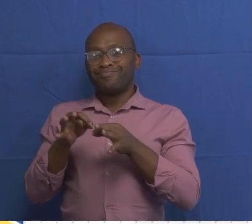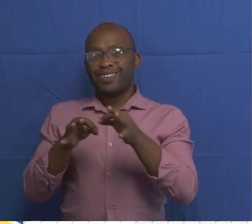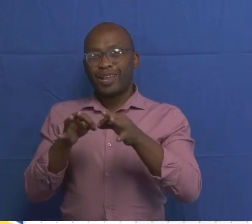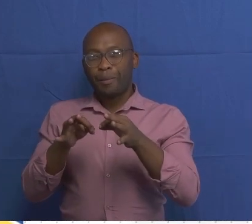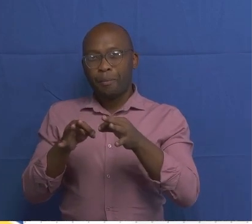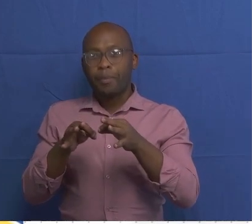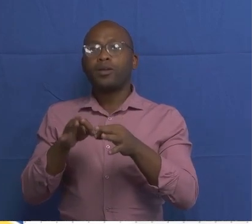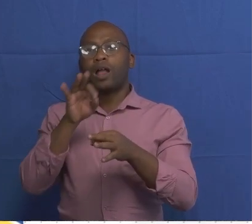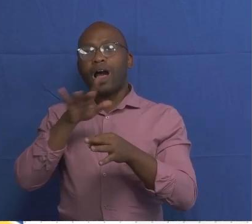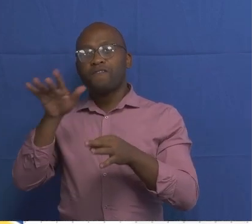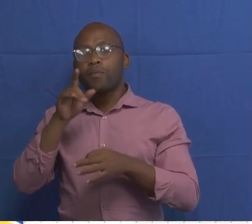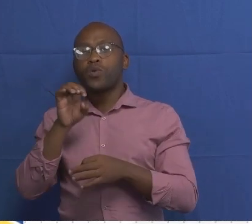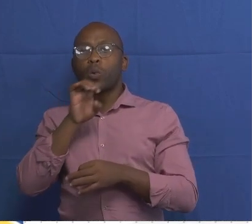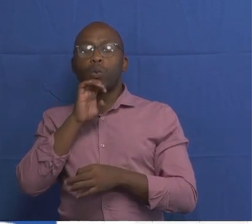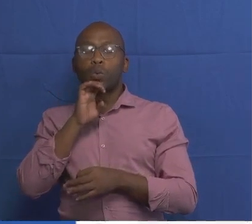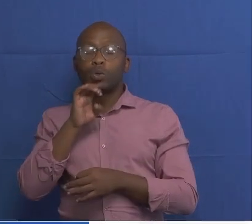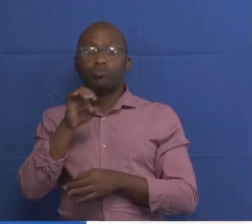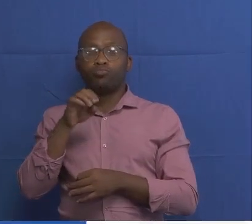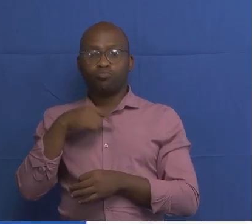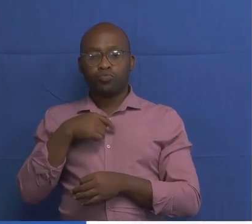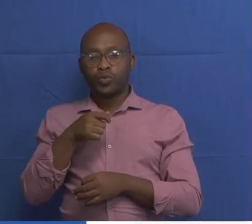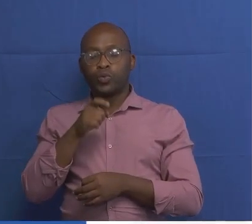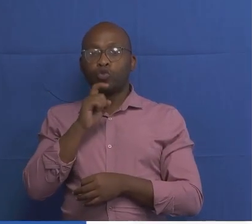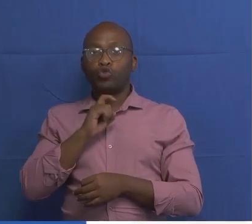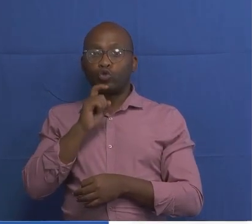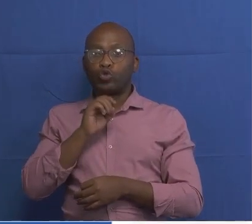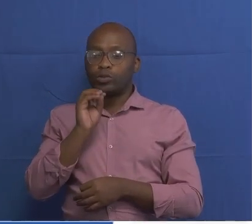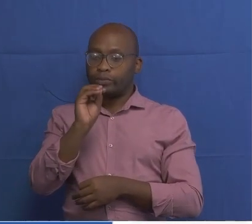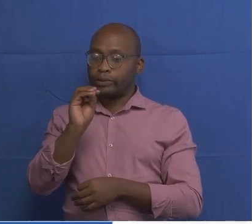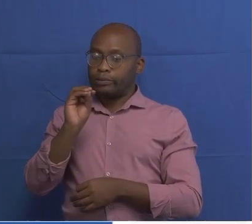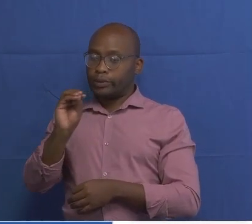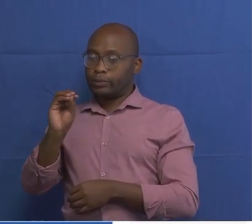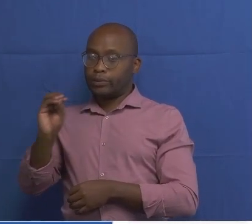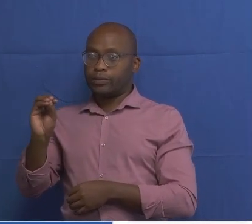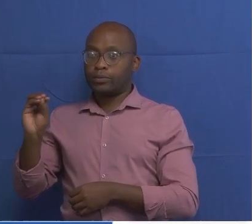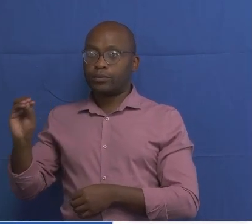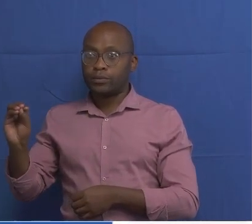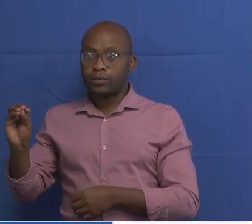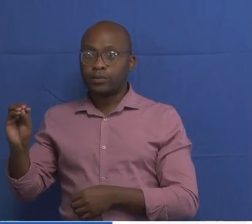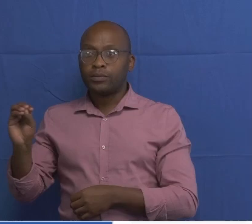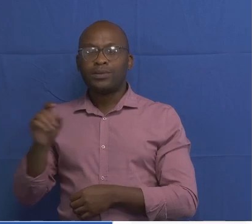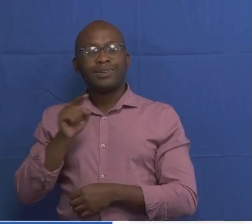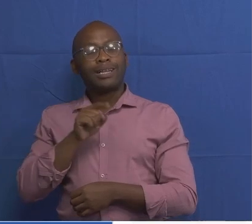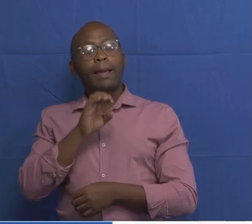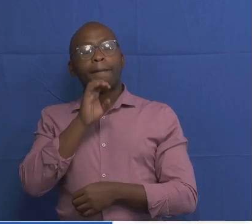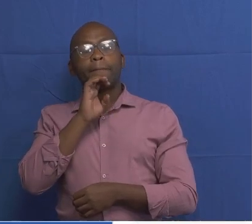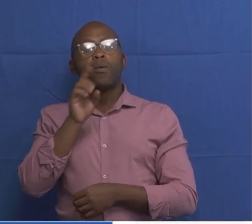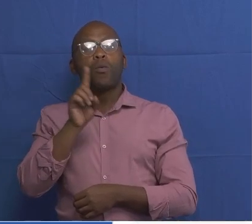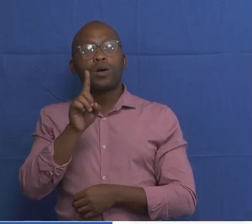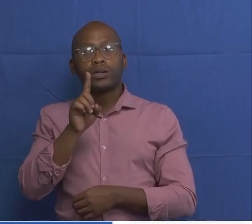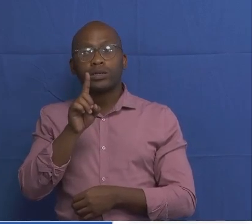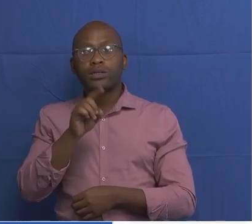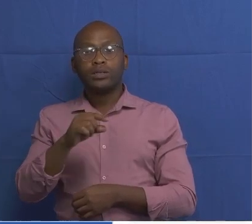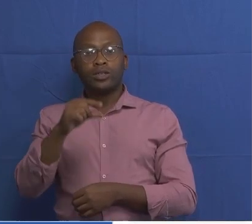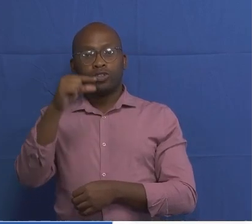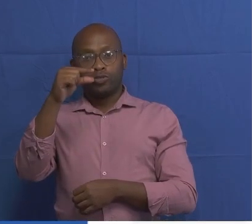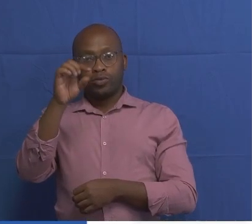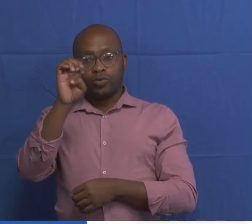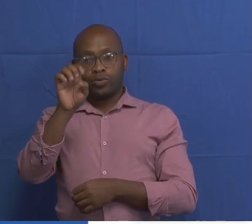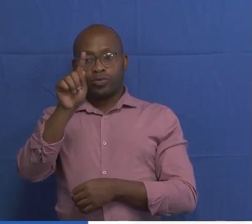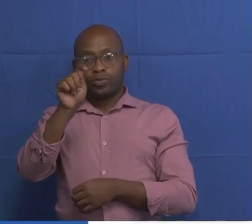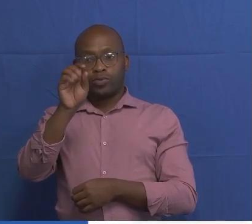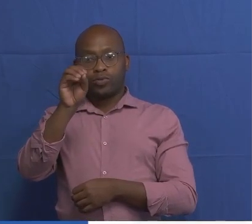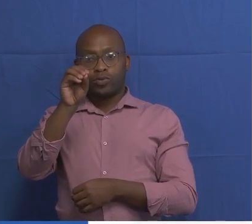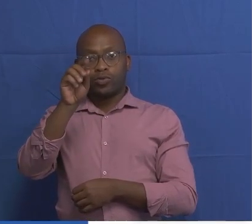alleles. Now, the genotype is the genetic composition of an organism. So it means that this is the DNA that the organism has